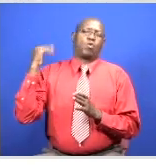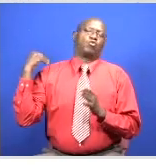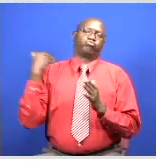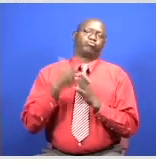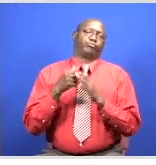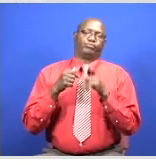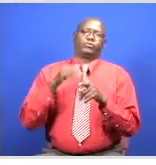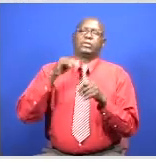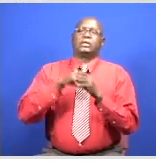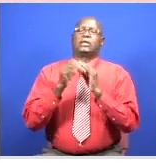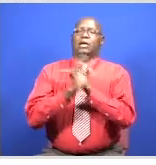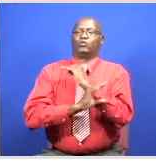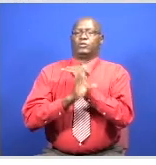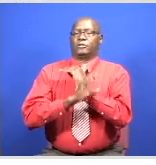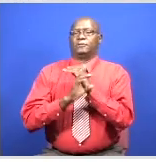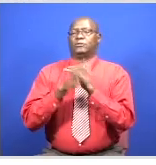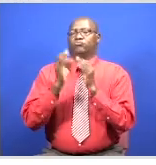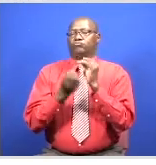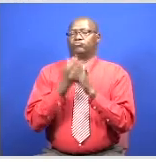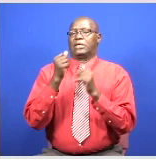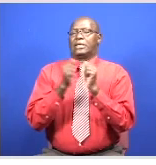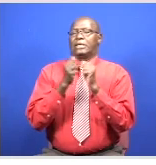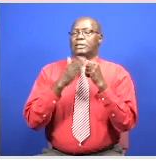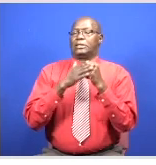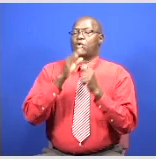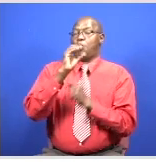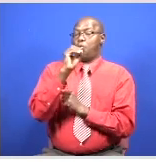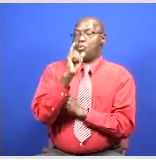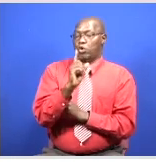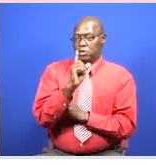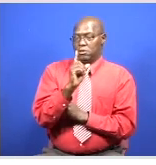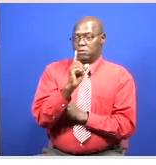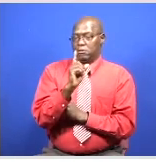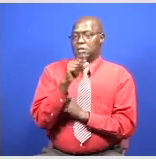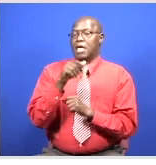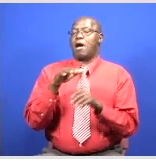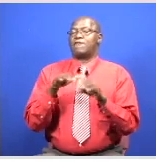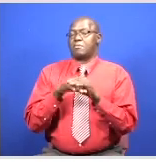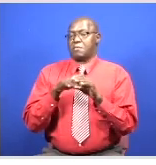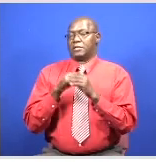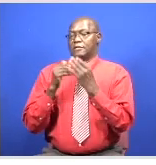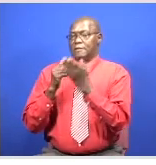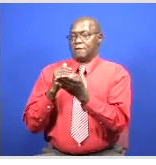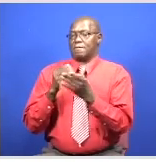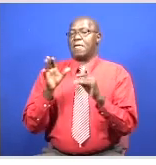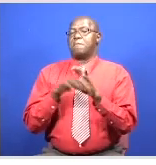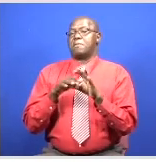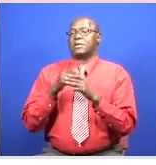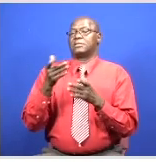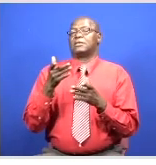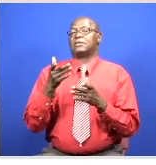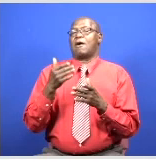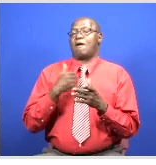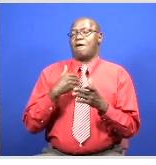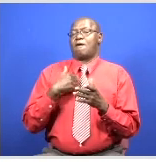in the country. It was established in 1901. So it has members, and these members, of course, they've been